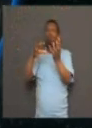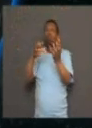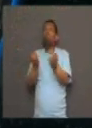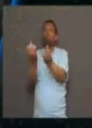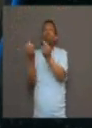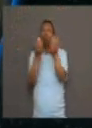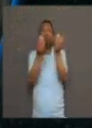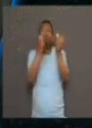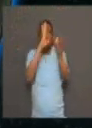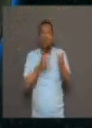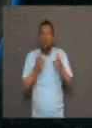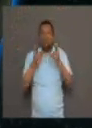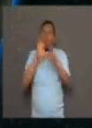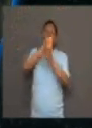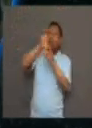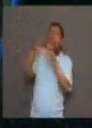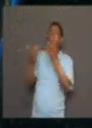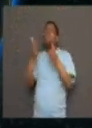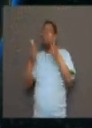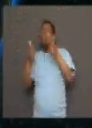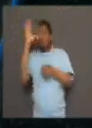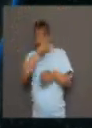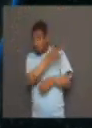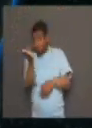people living in it?